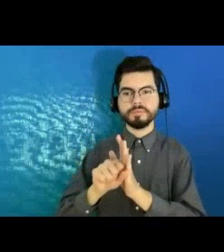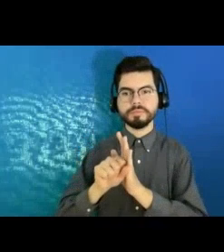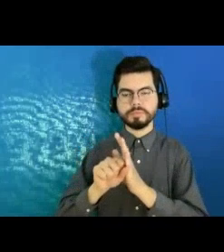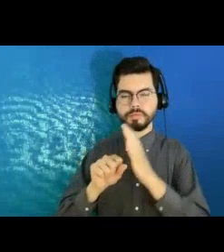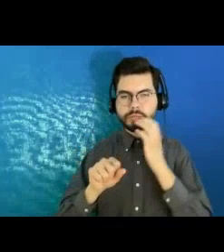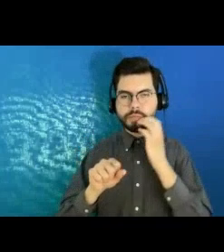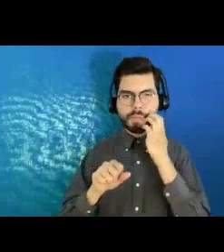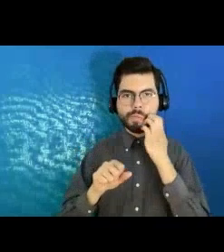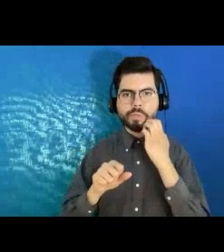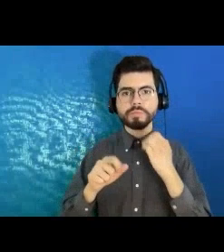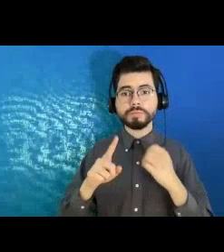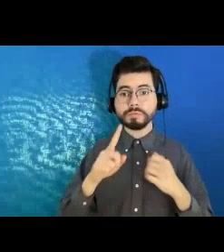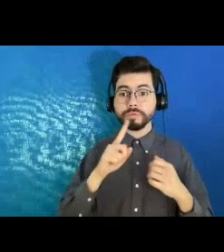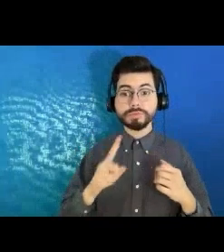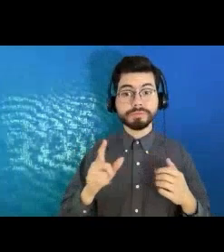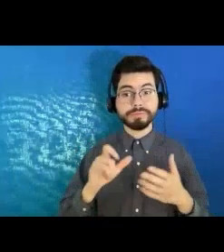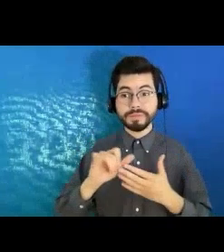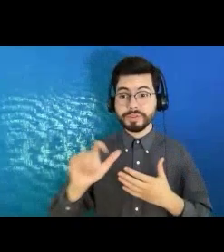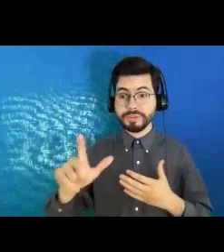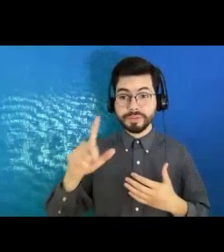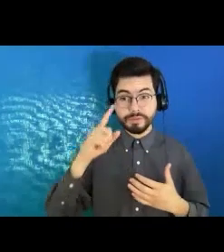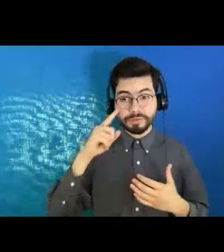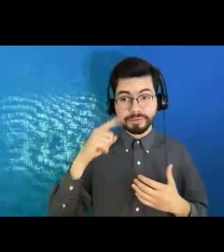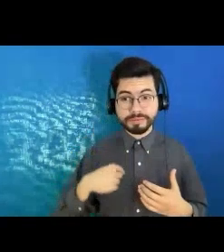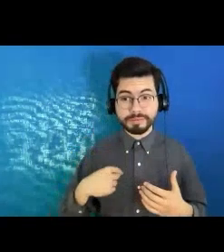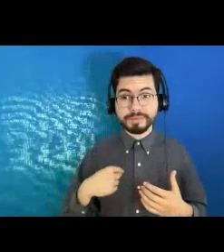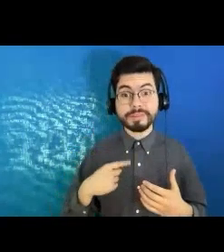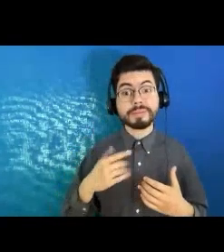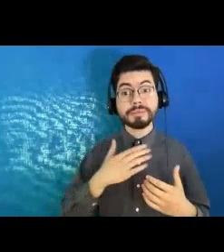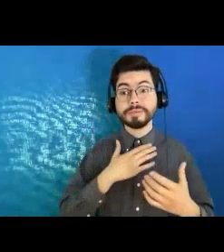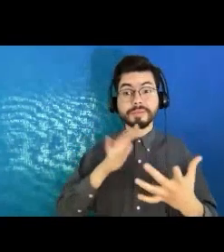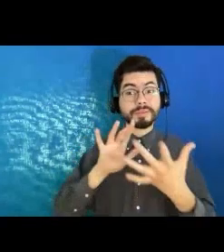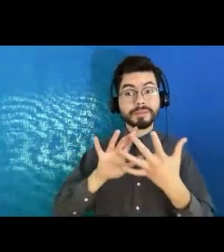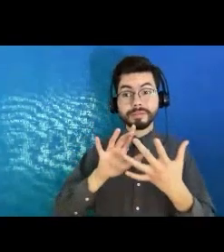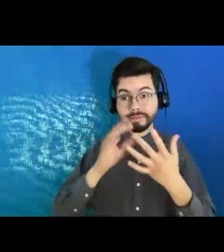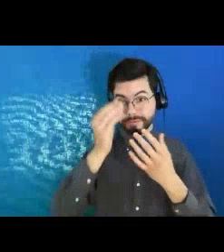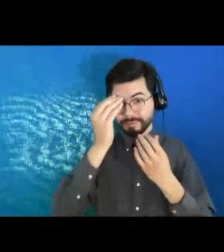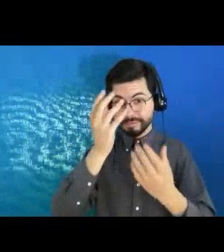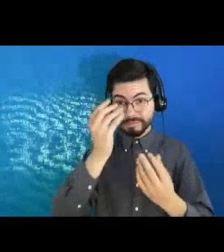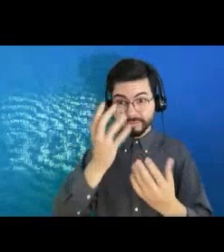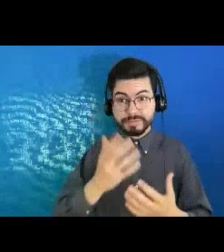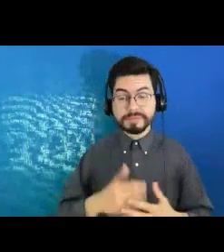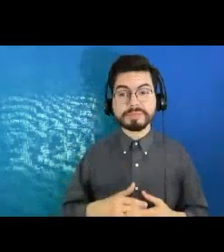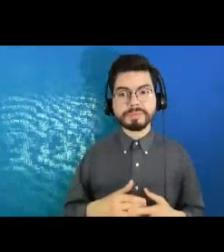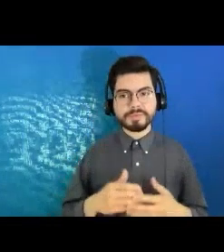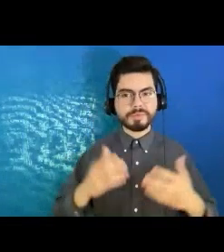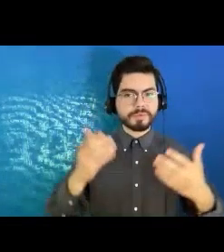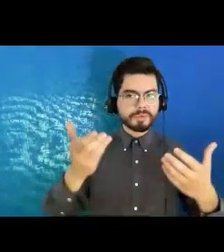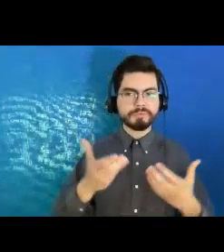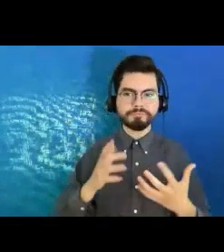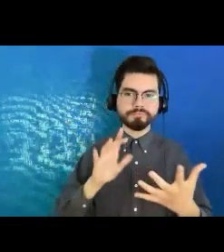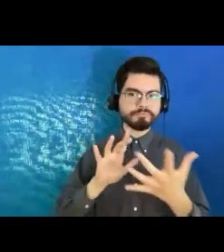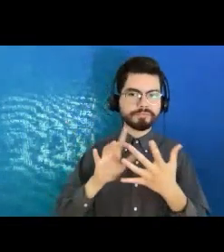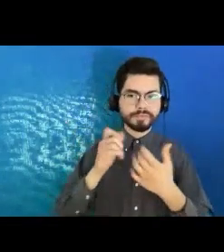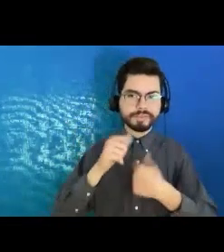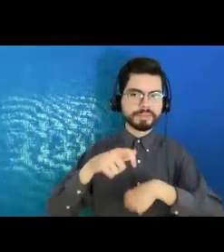And that's really all I have. So here's my contact info, and you're always welcome to reach out to